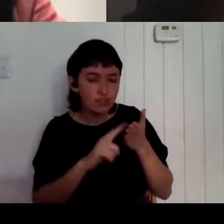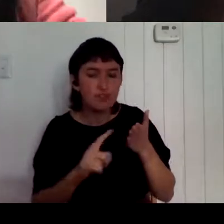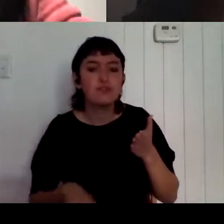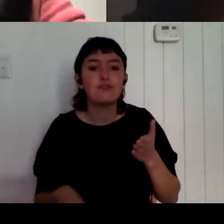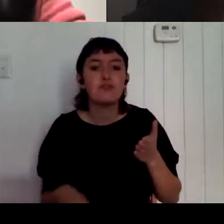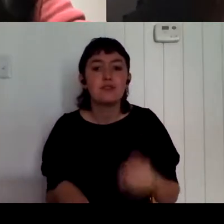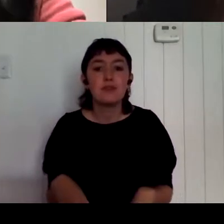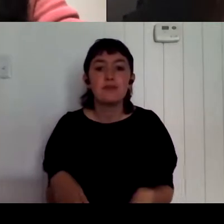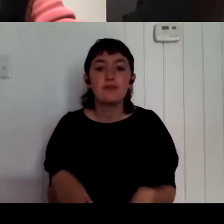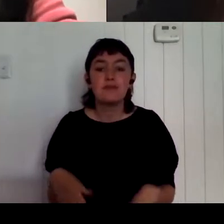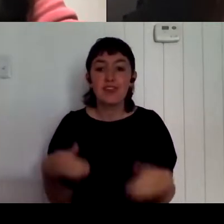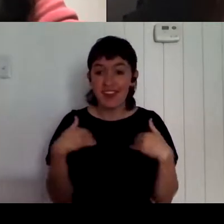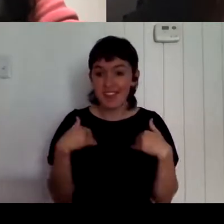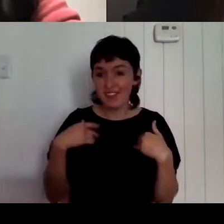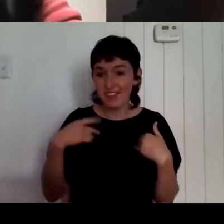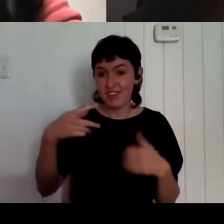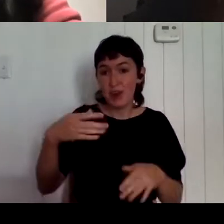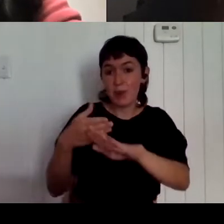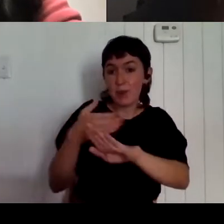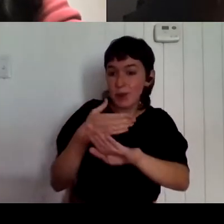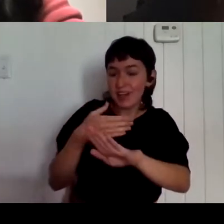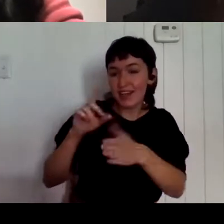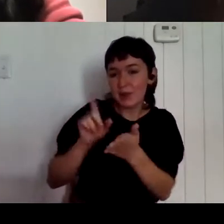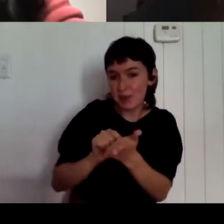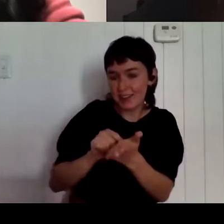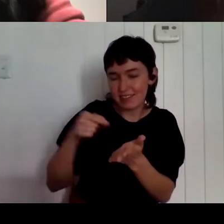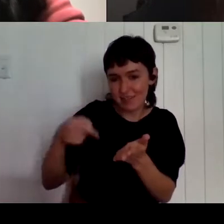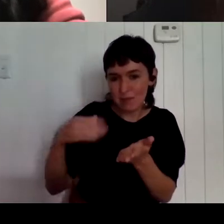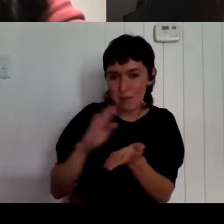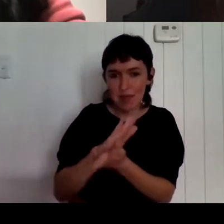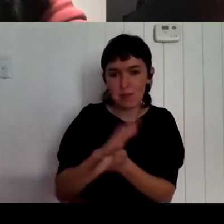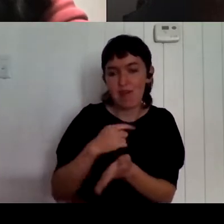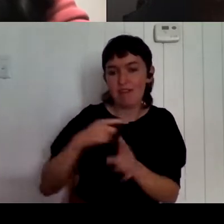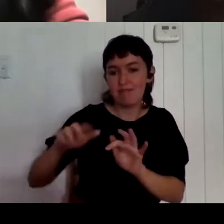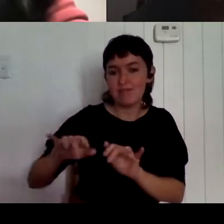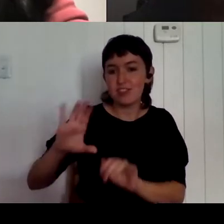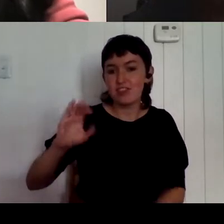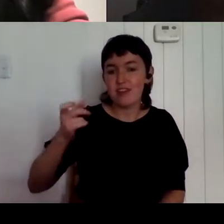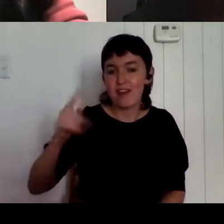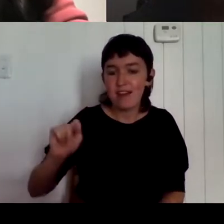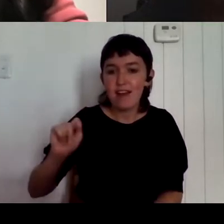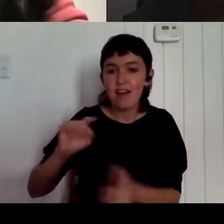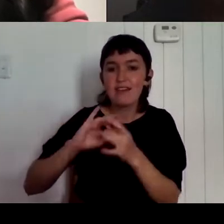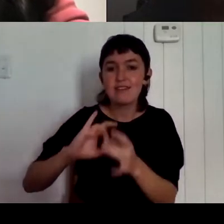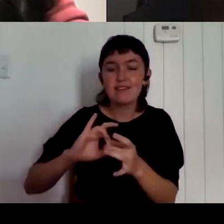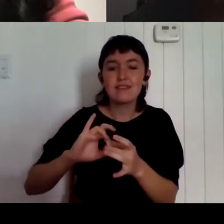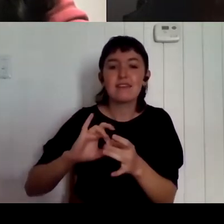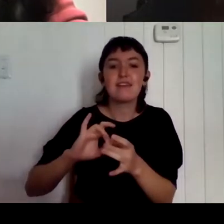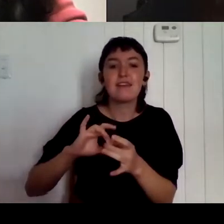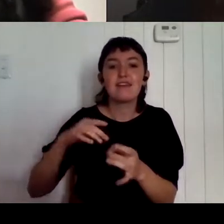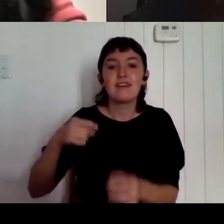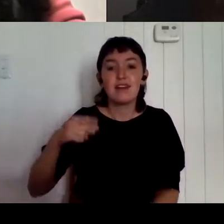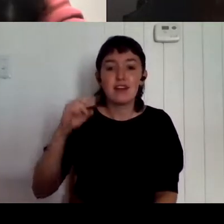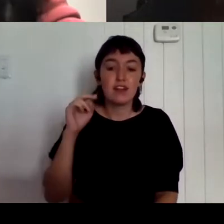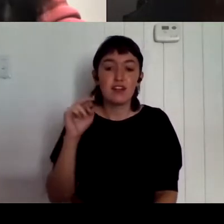paper that I can also toss in the chat, um, about the nervous